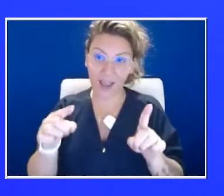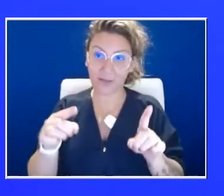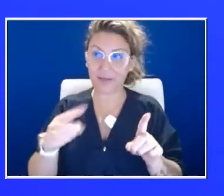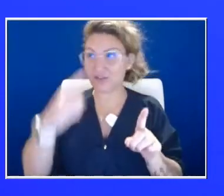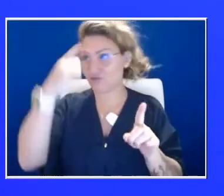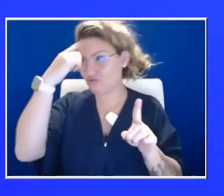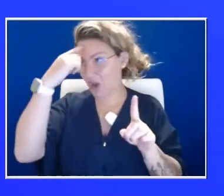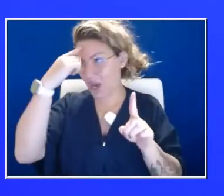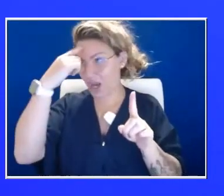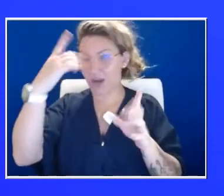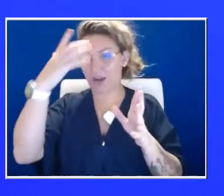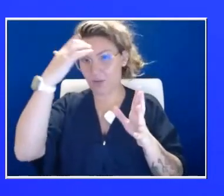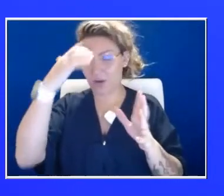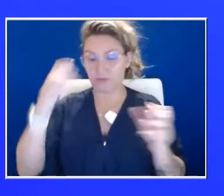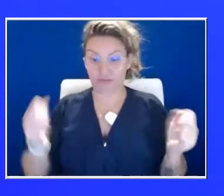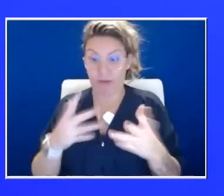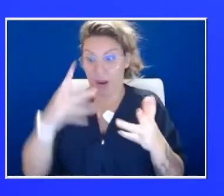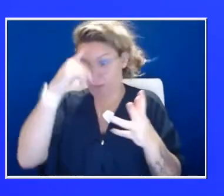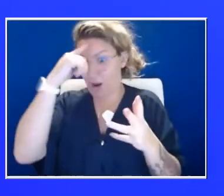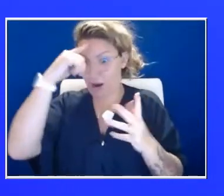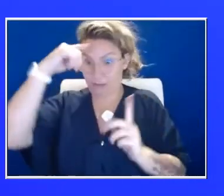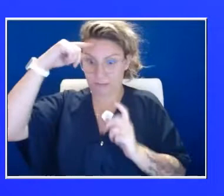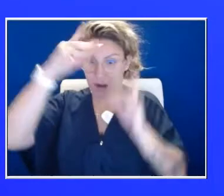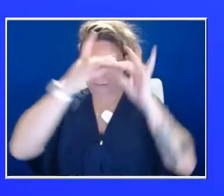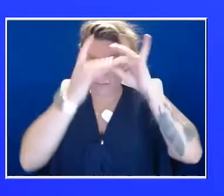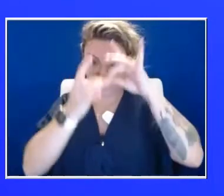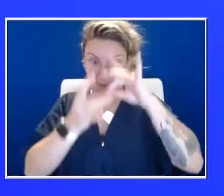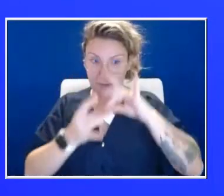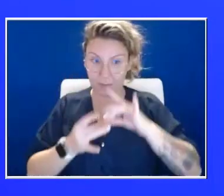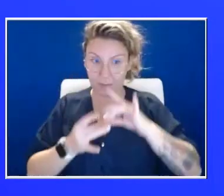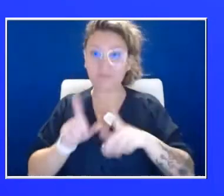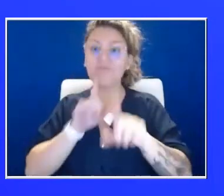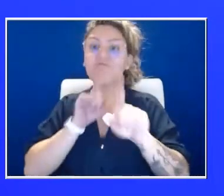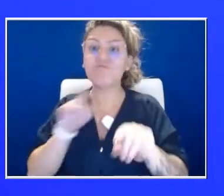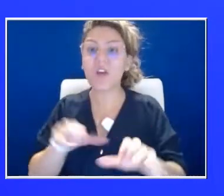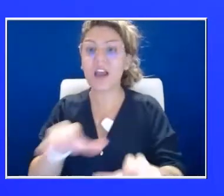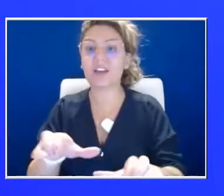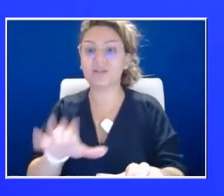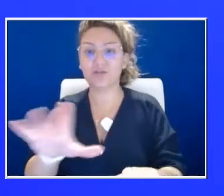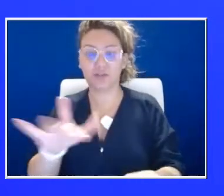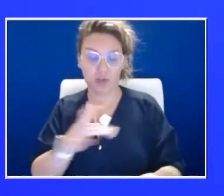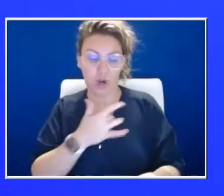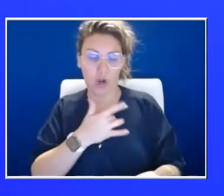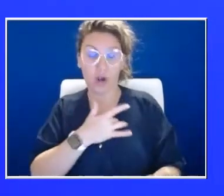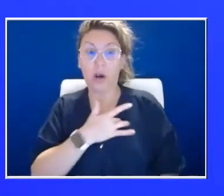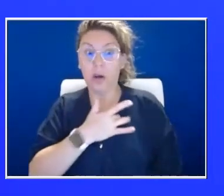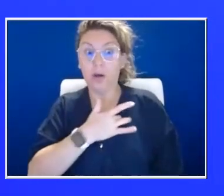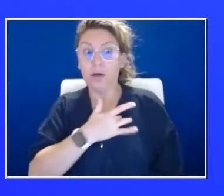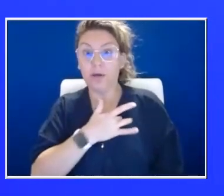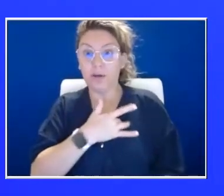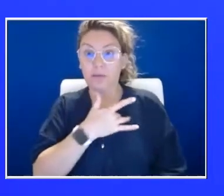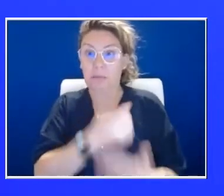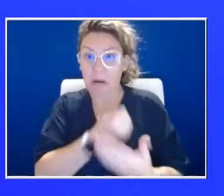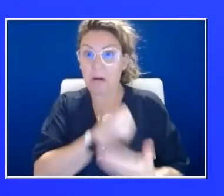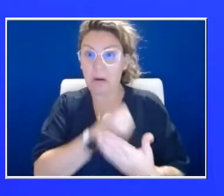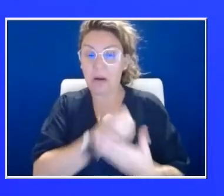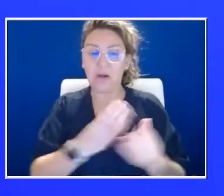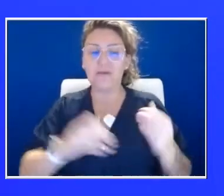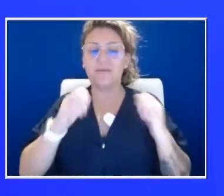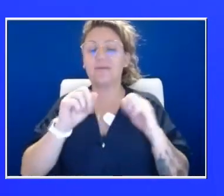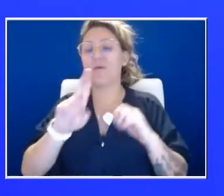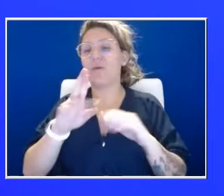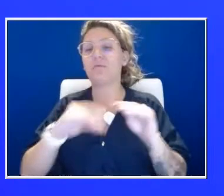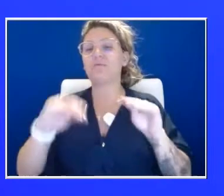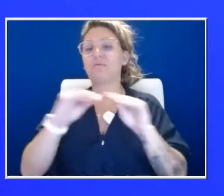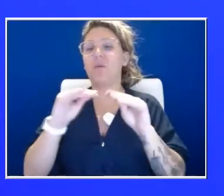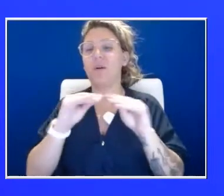organs that is innervated and reacts in that situation is to make your heart pound stronger or more forceful and a little bit